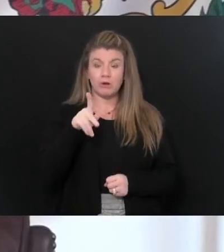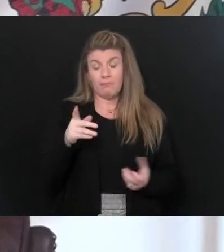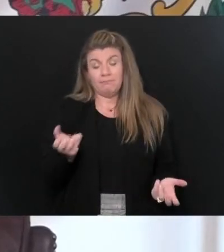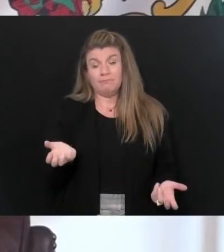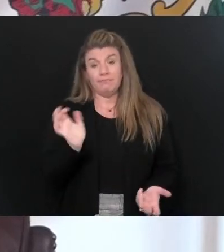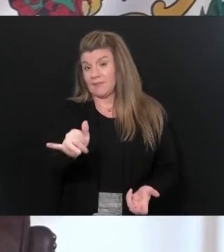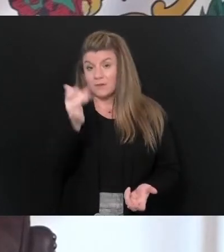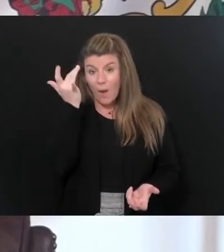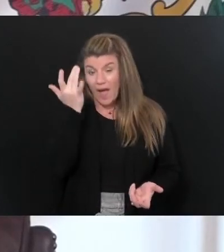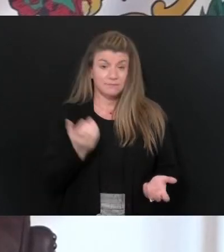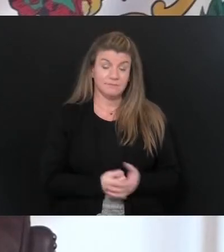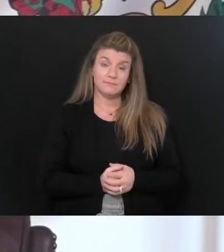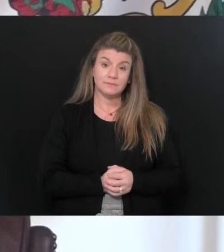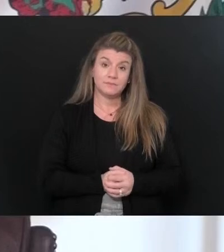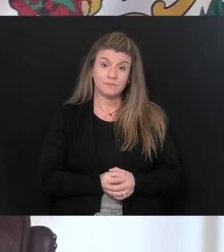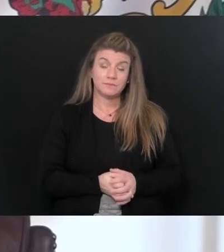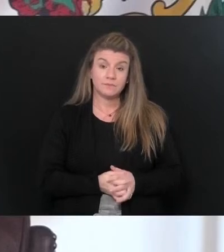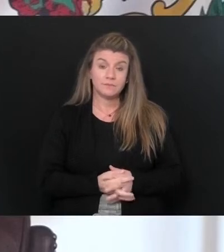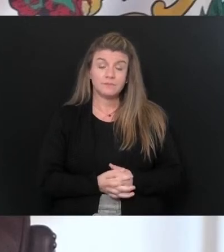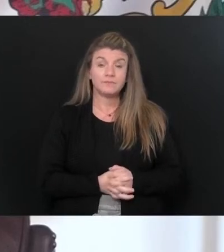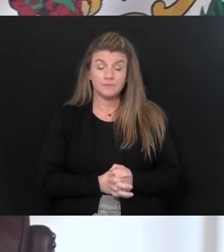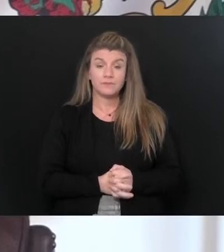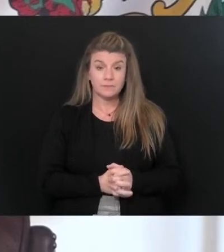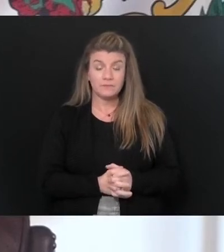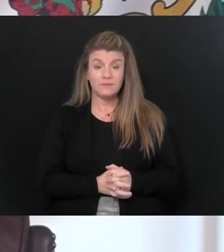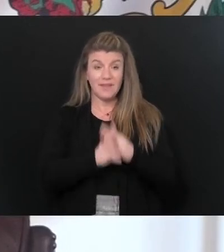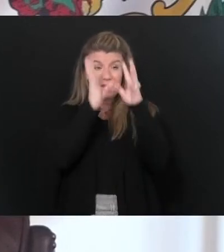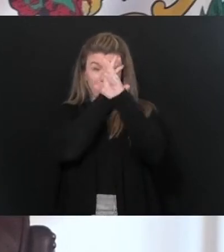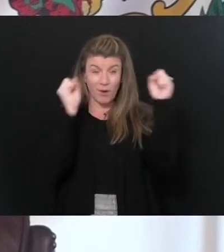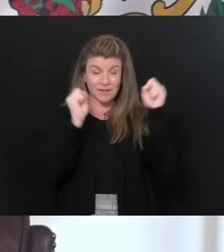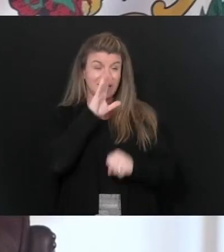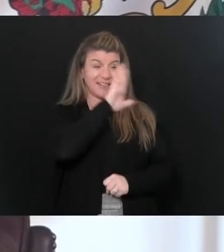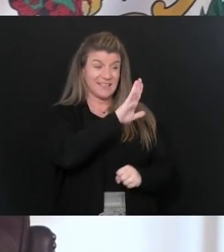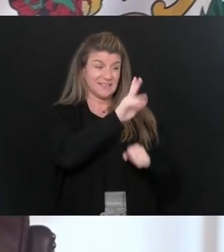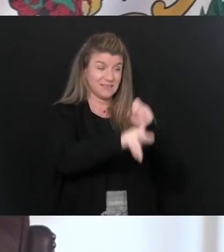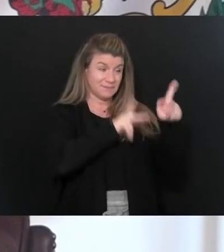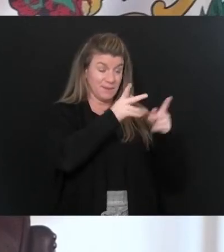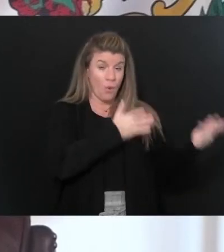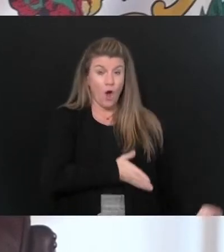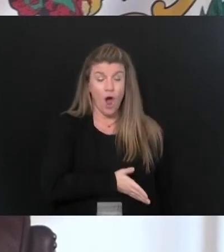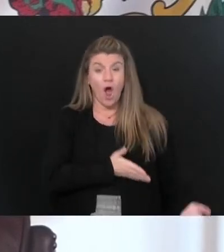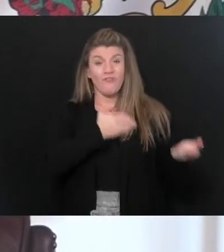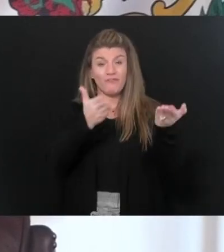exactly why they did that. The president and his people offered up a